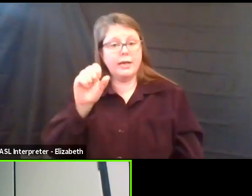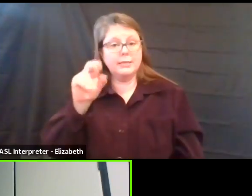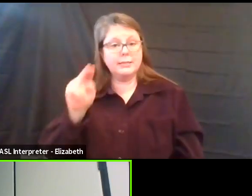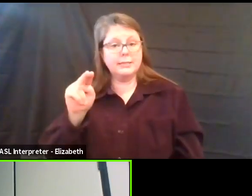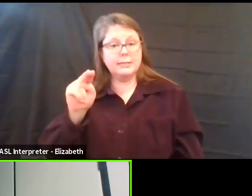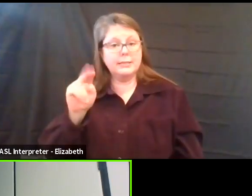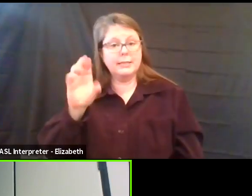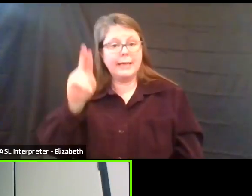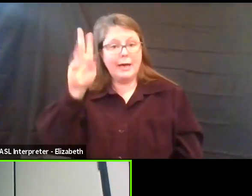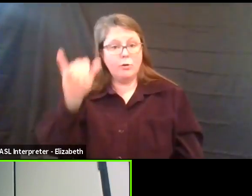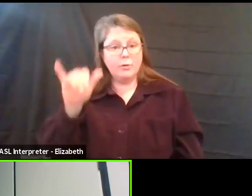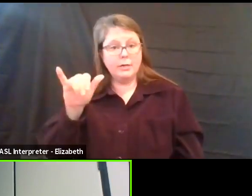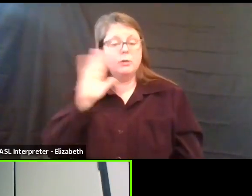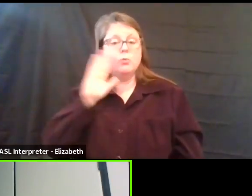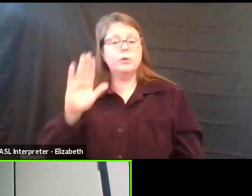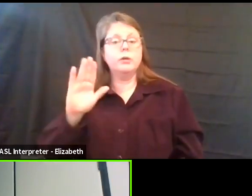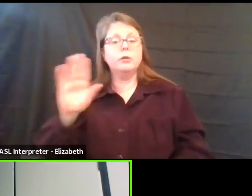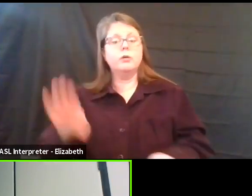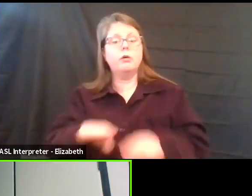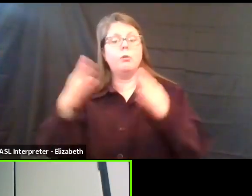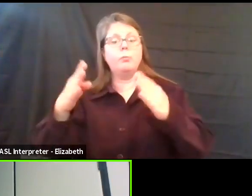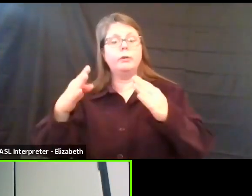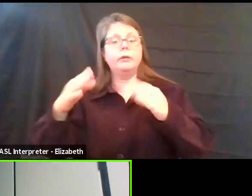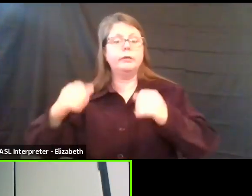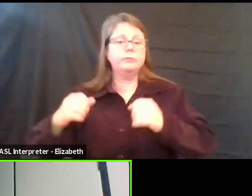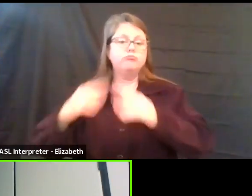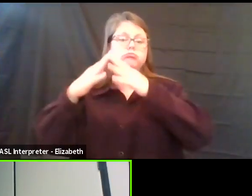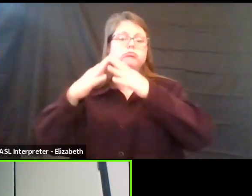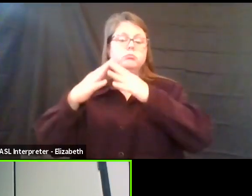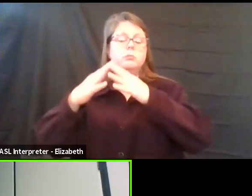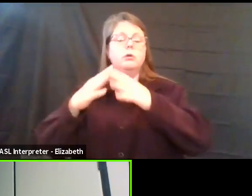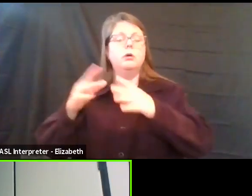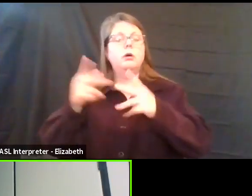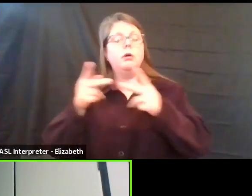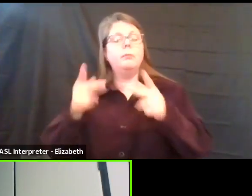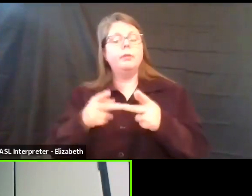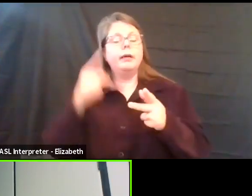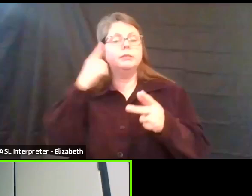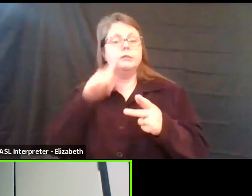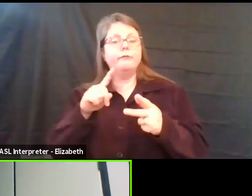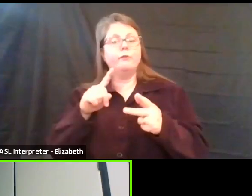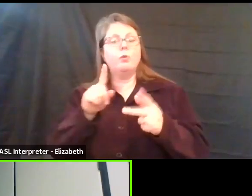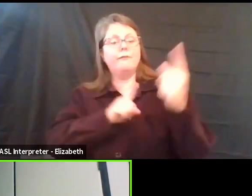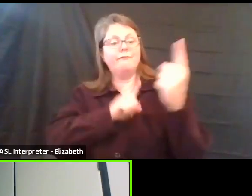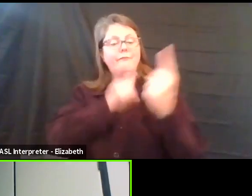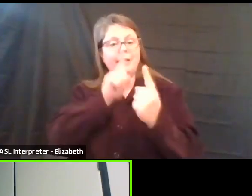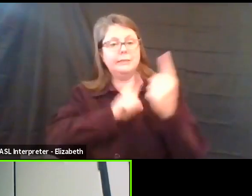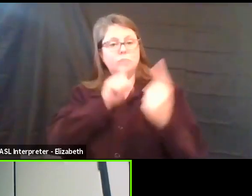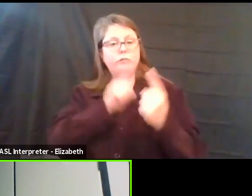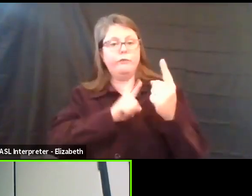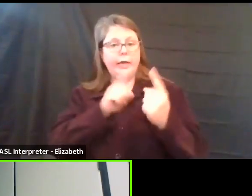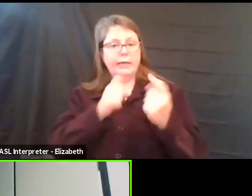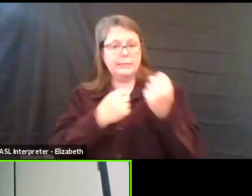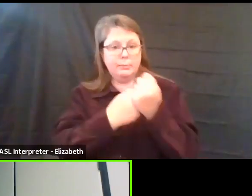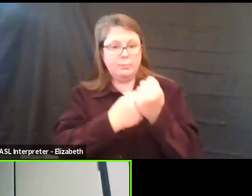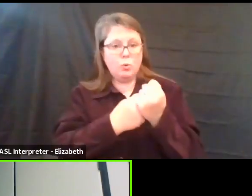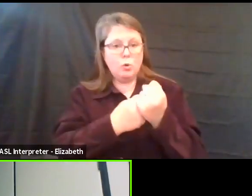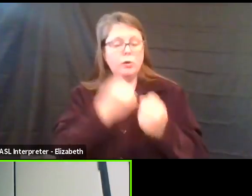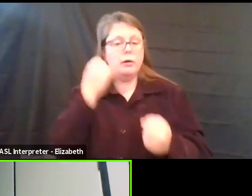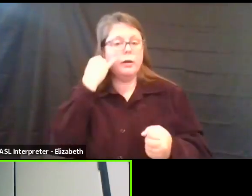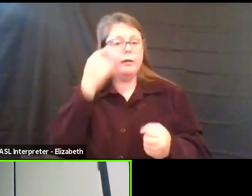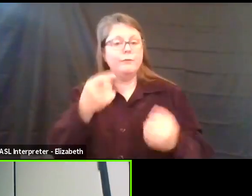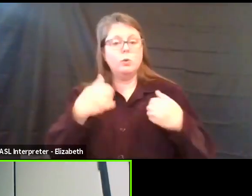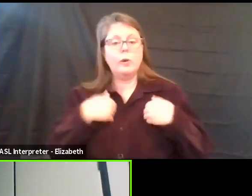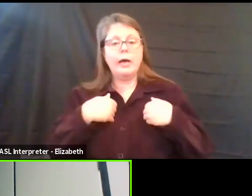provide face-to-face support to folks. If they have questions, if they have documents that they need to upload and they don't have a capability to do